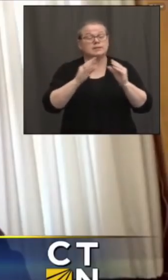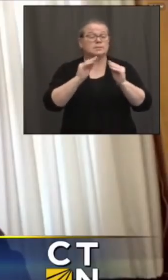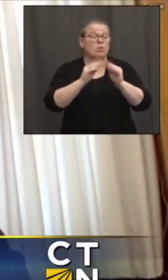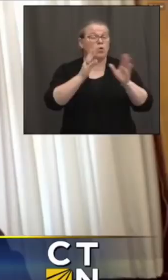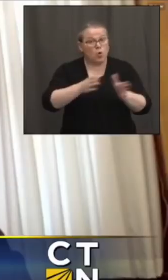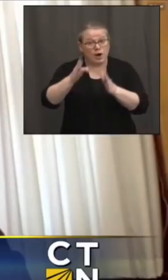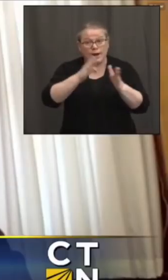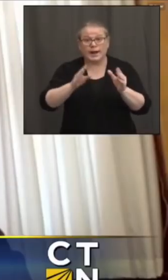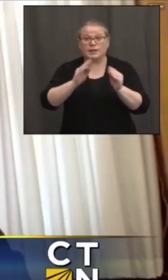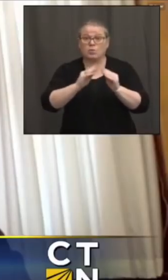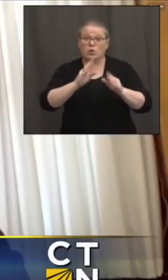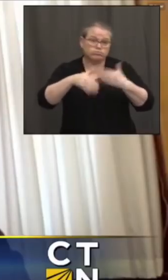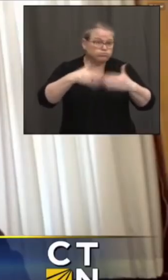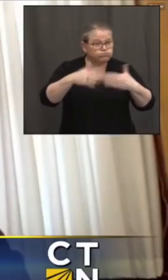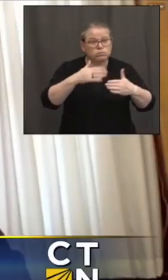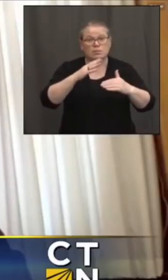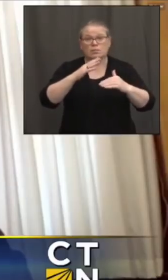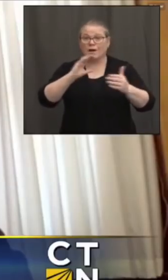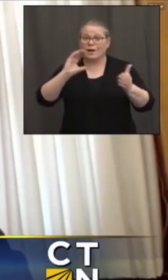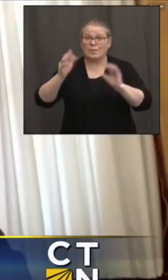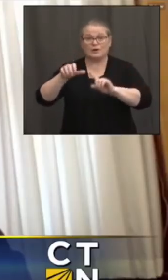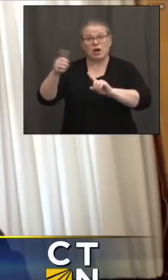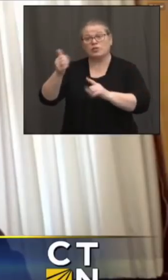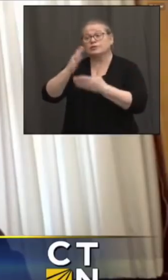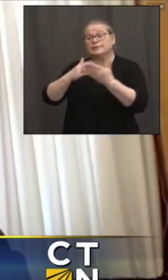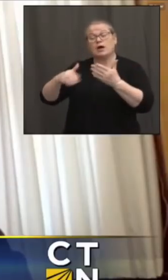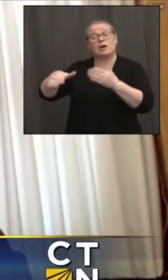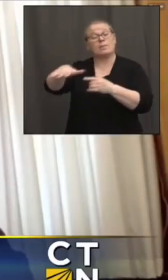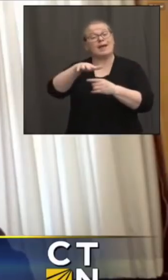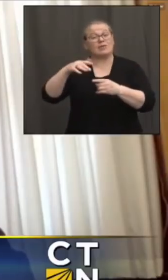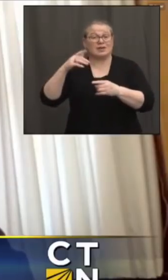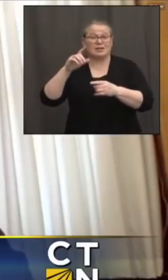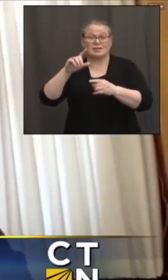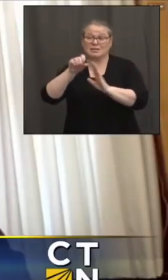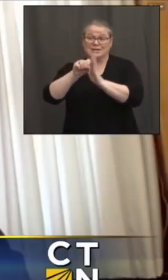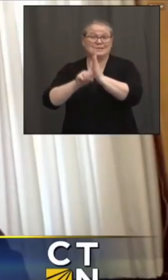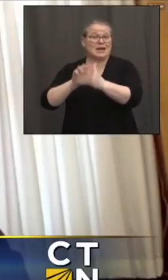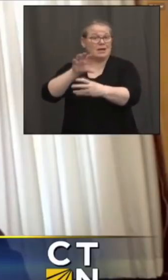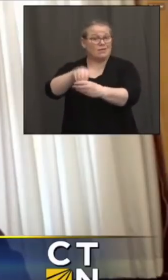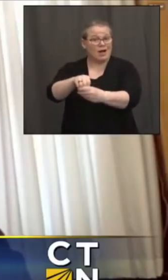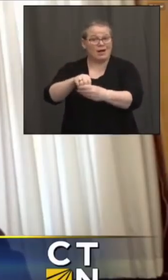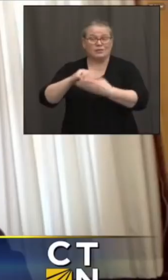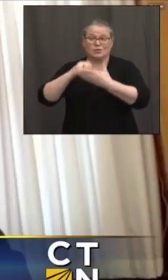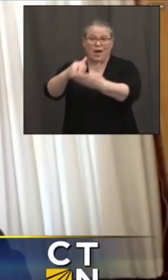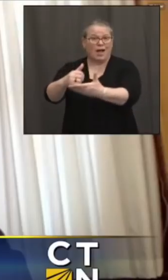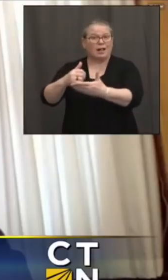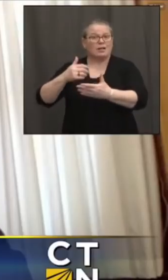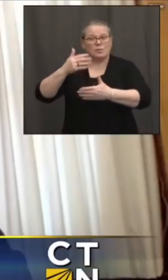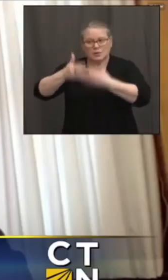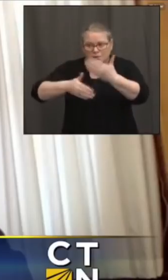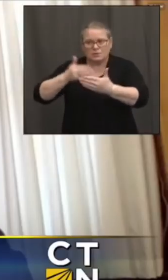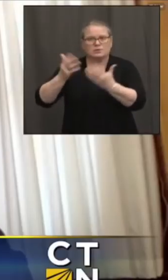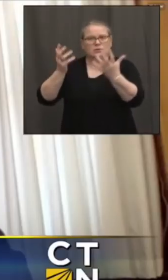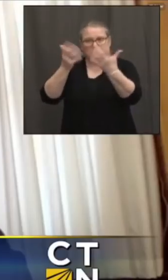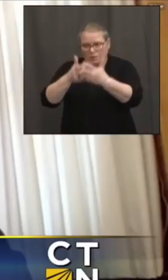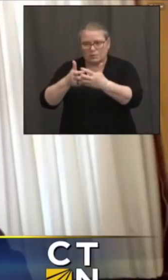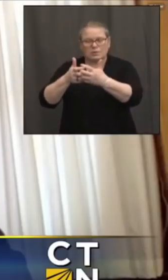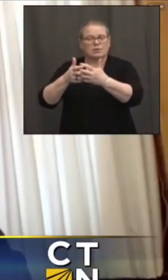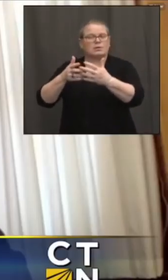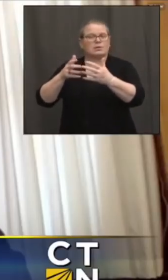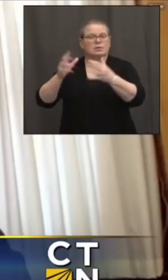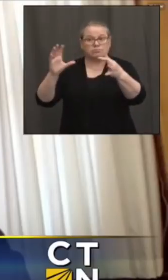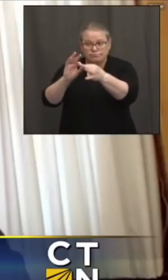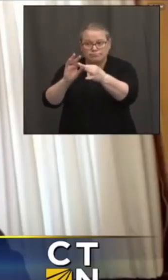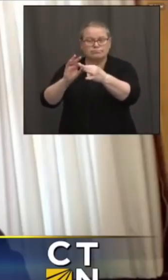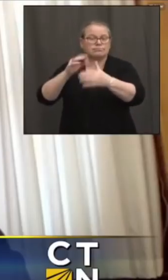others. And there's some areas where we need to step in and help out, help bring the parties together to get things moving. But I think we're seeing